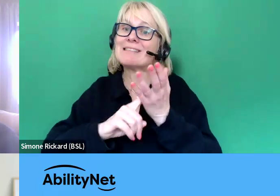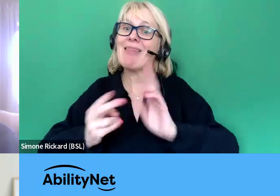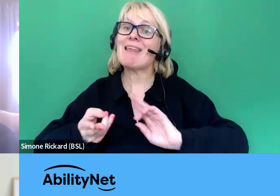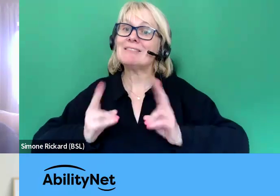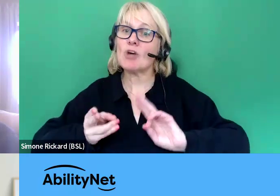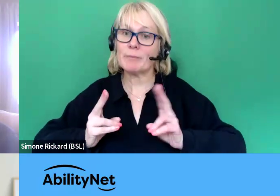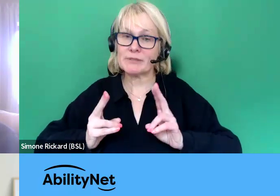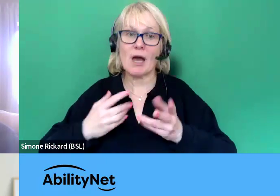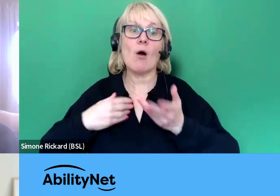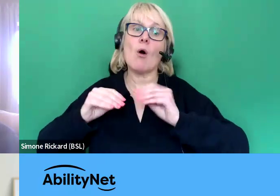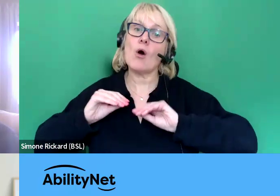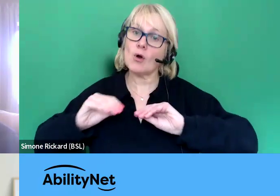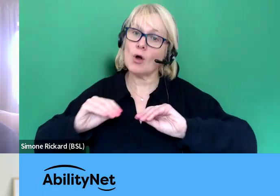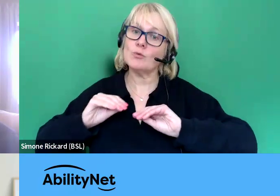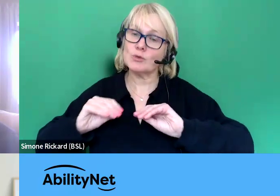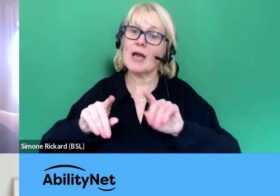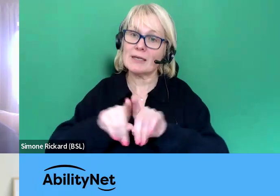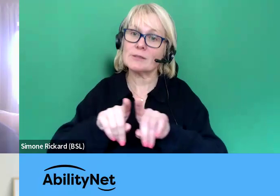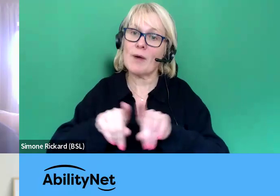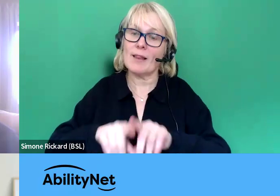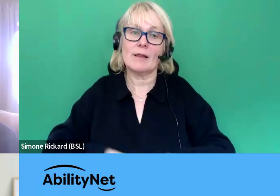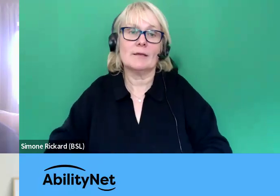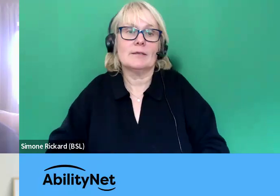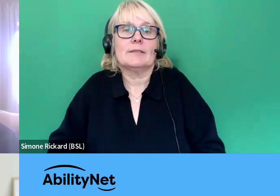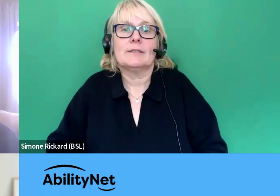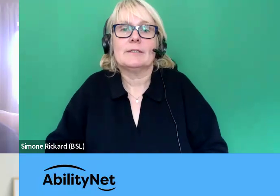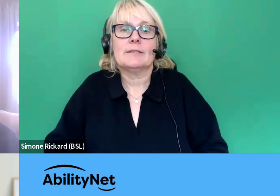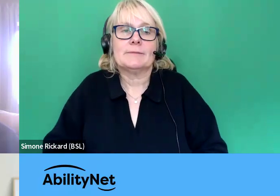or even coaches as support workers too to help you at work.